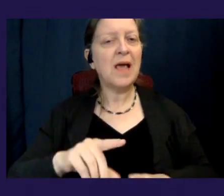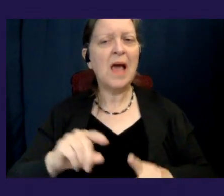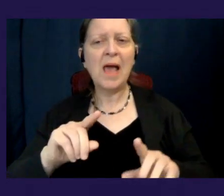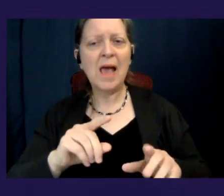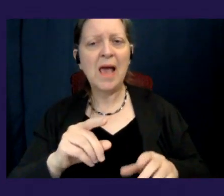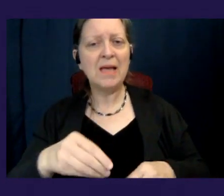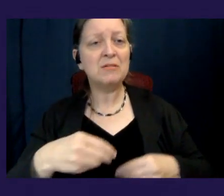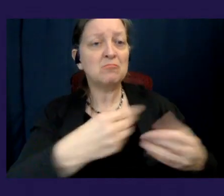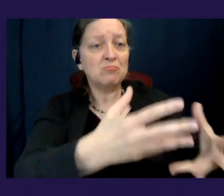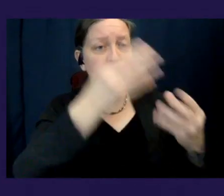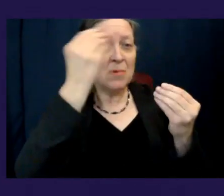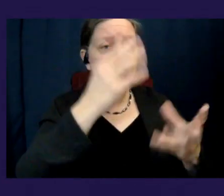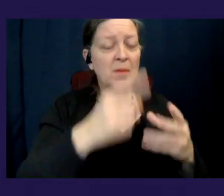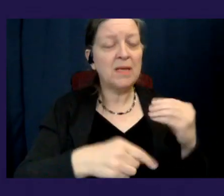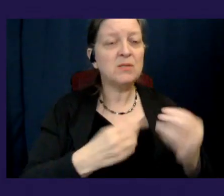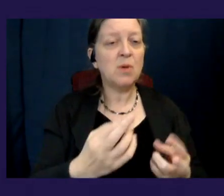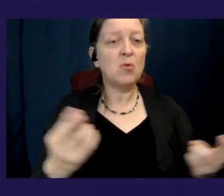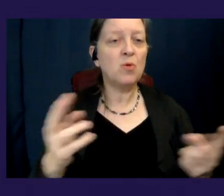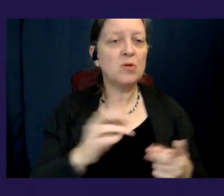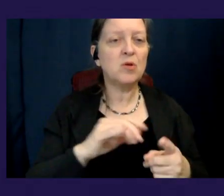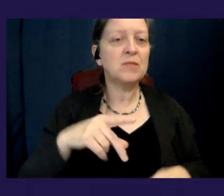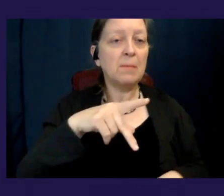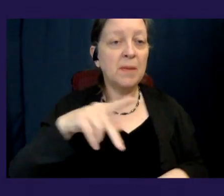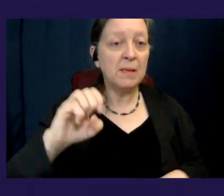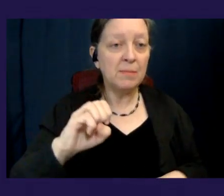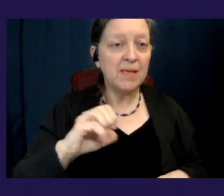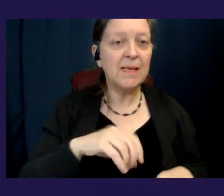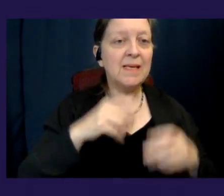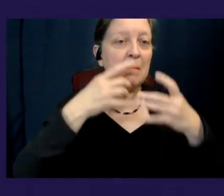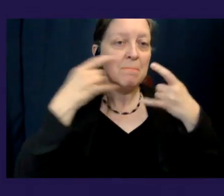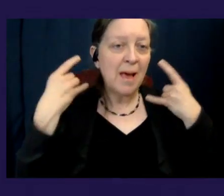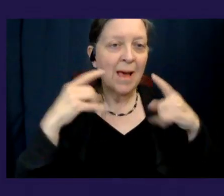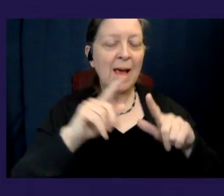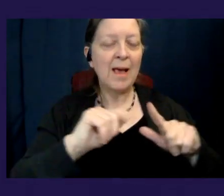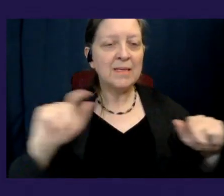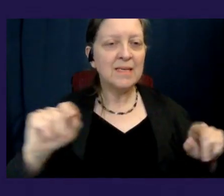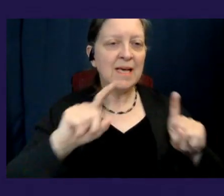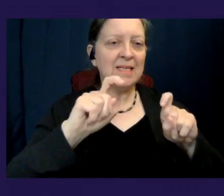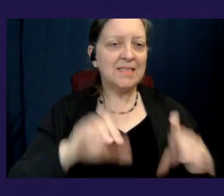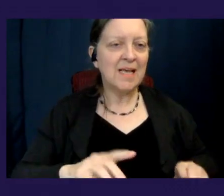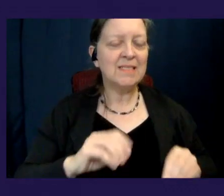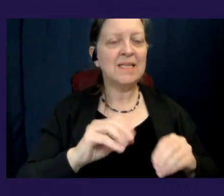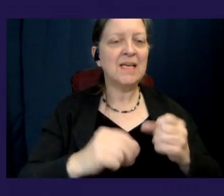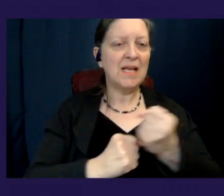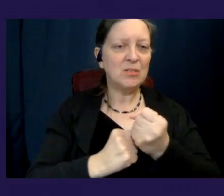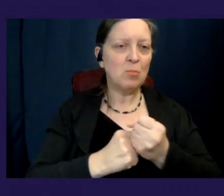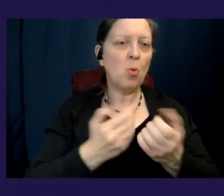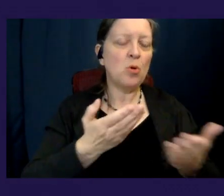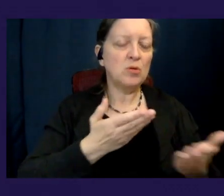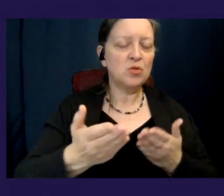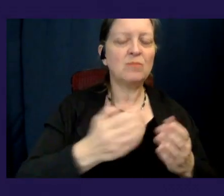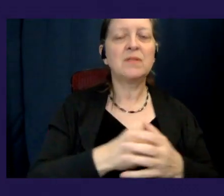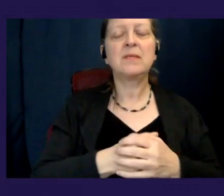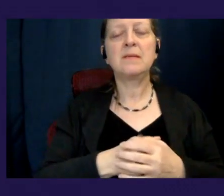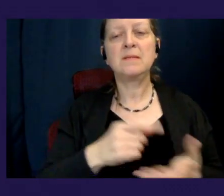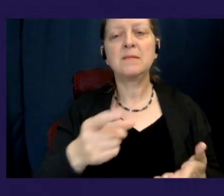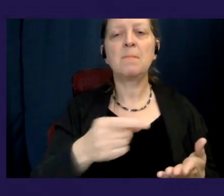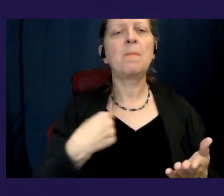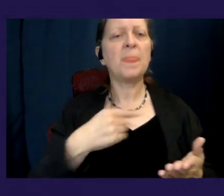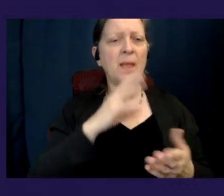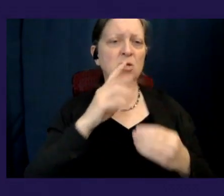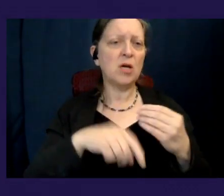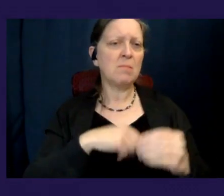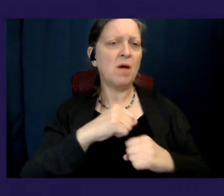a little bit about our structure and why the composition of this response team was effective at improving communication throughout the